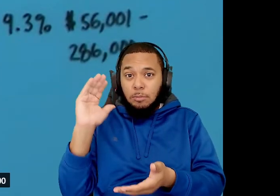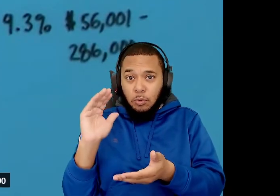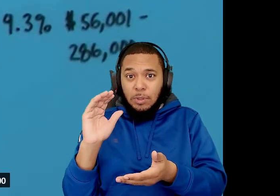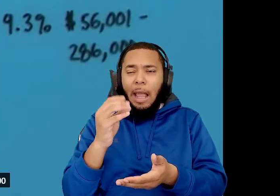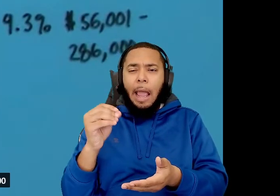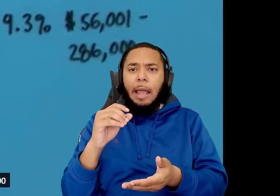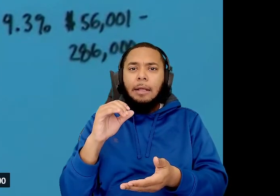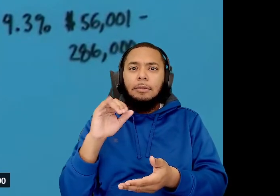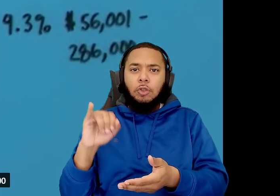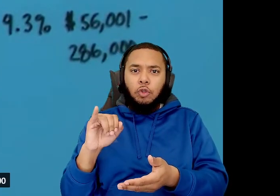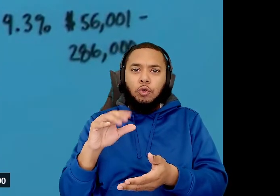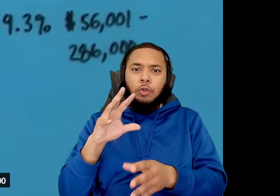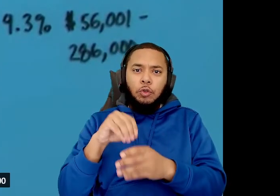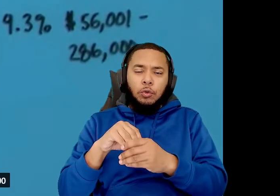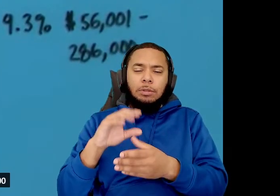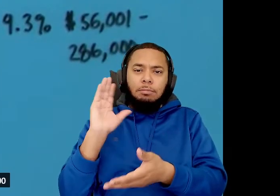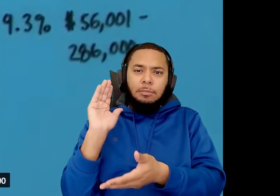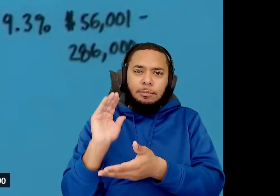So we will do